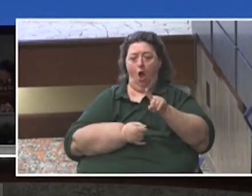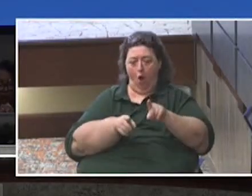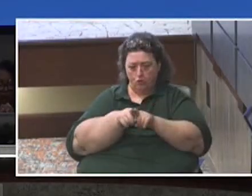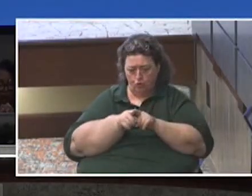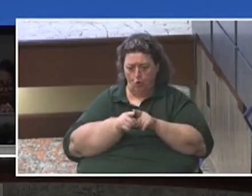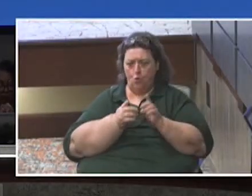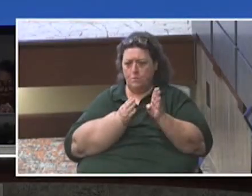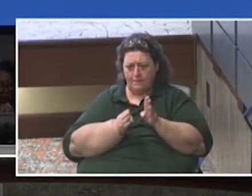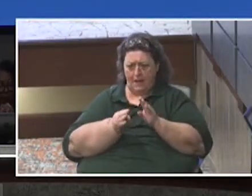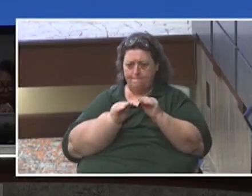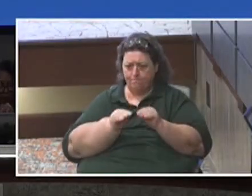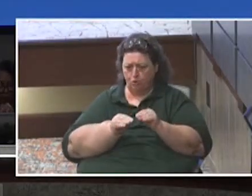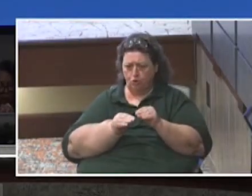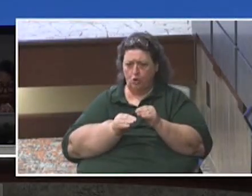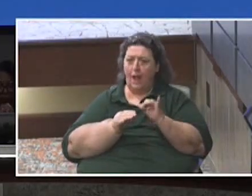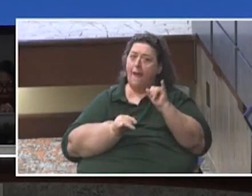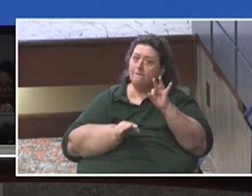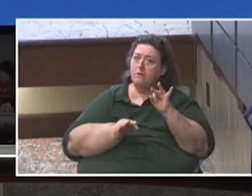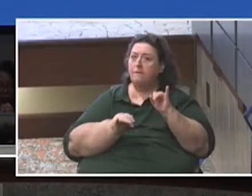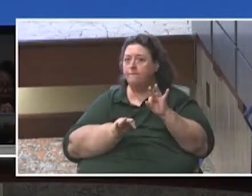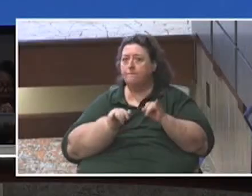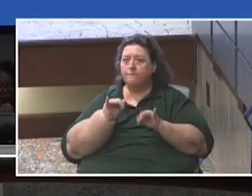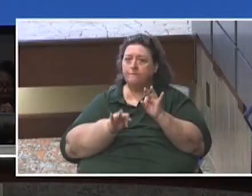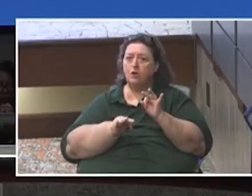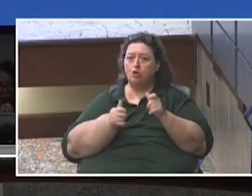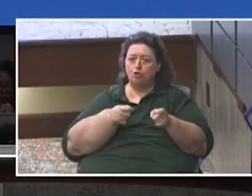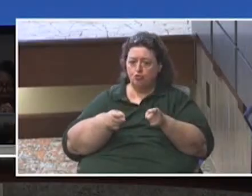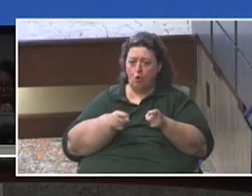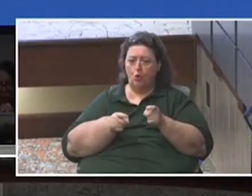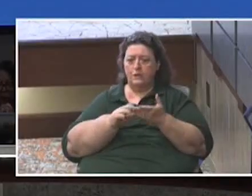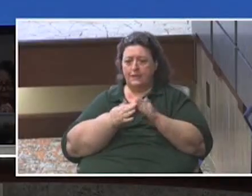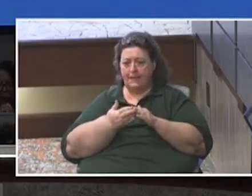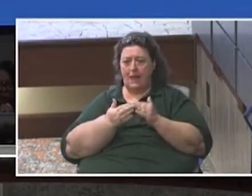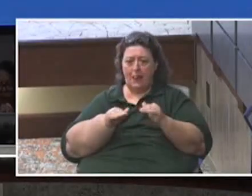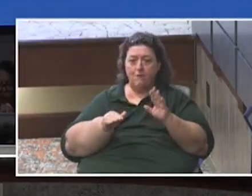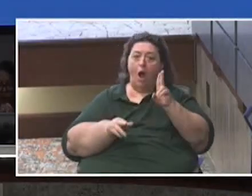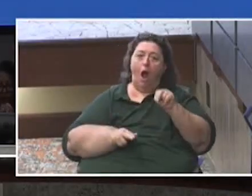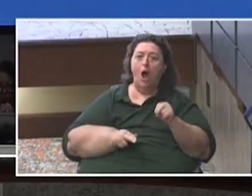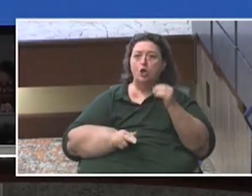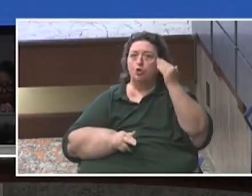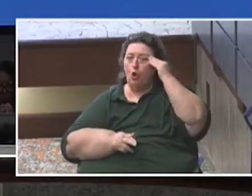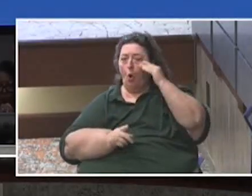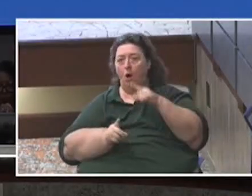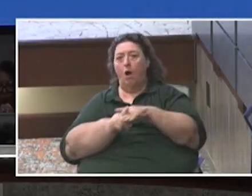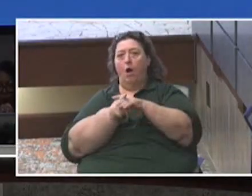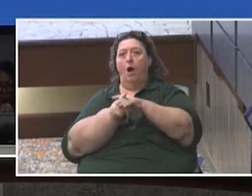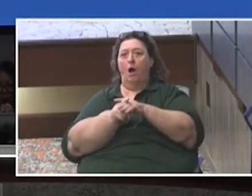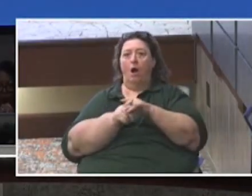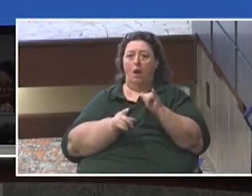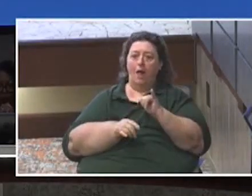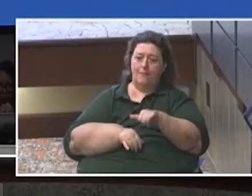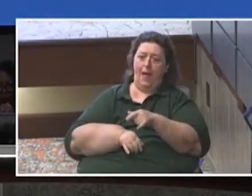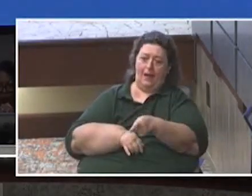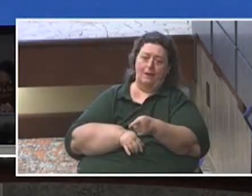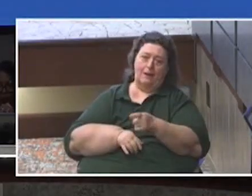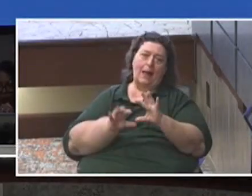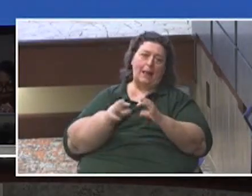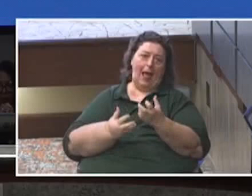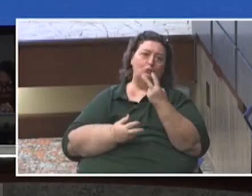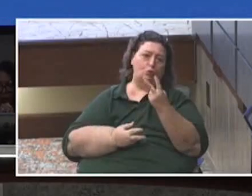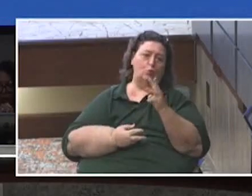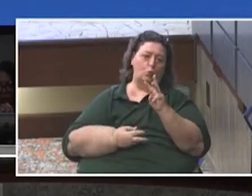strategically put contingency for us to control at the city level for unknowns like the Class 2 waste that we're having to